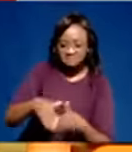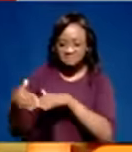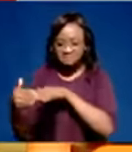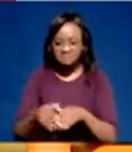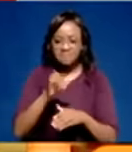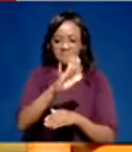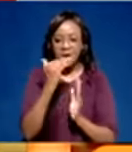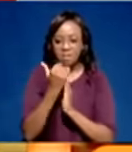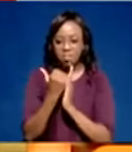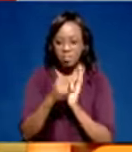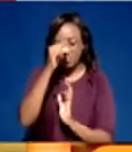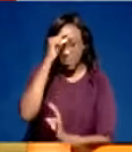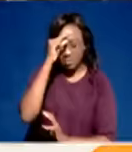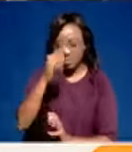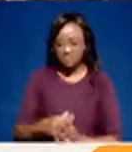Goin has more.